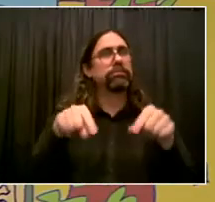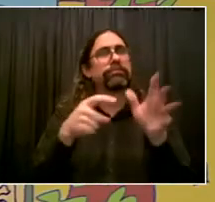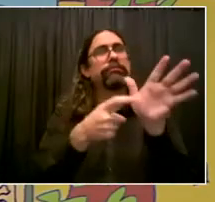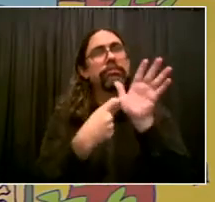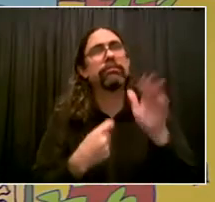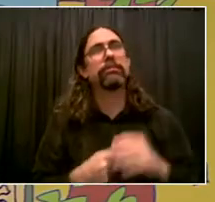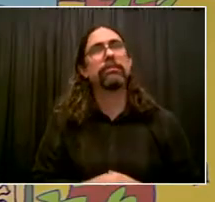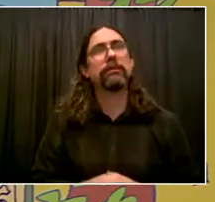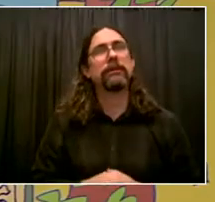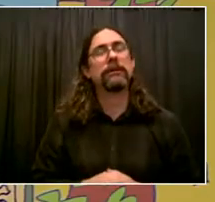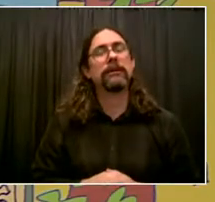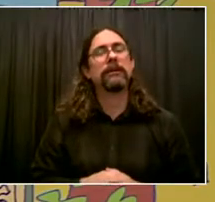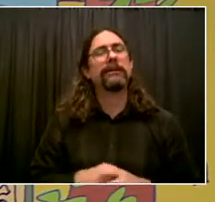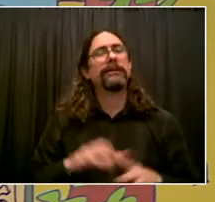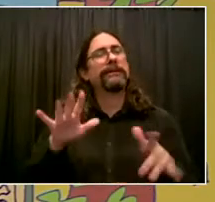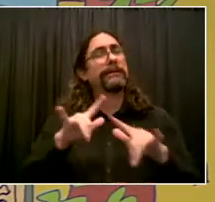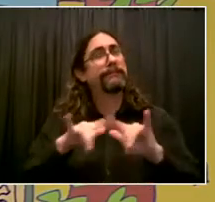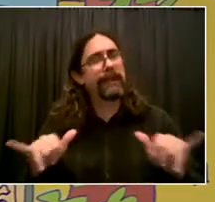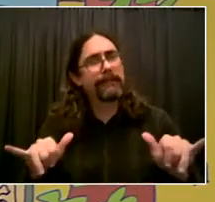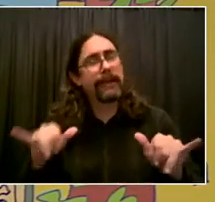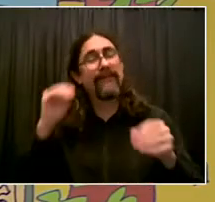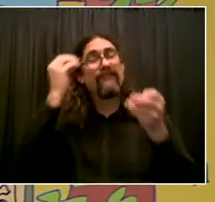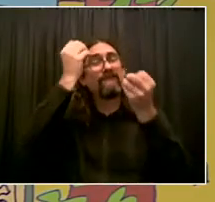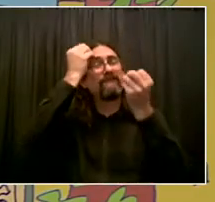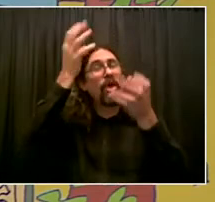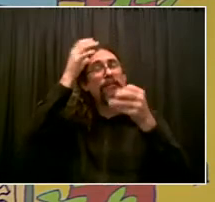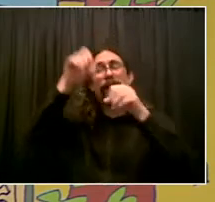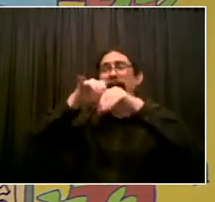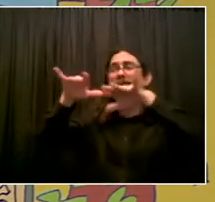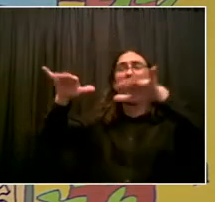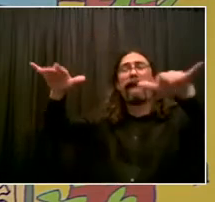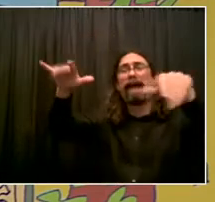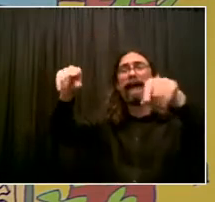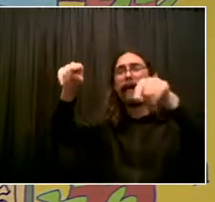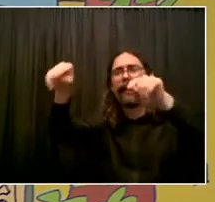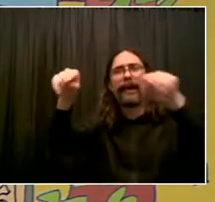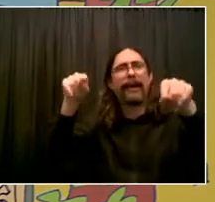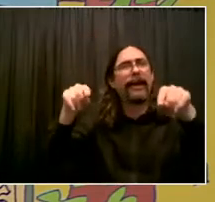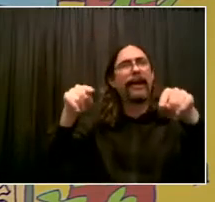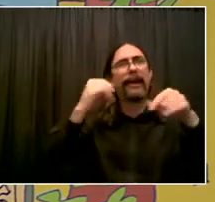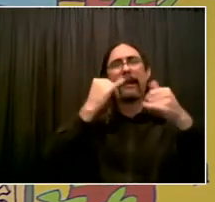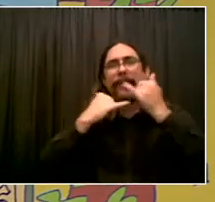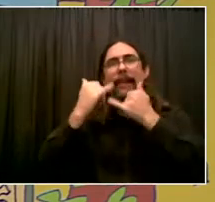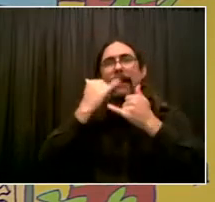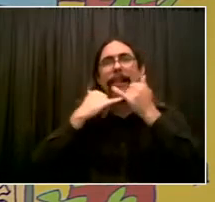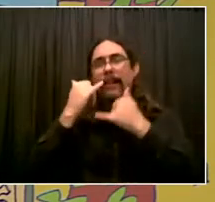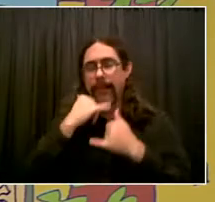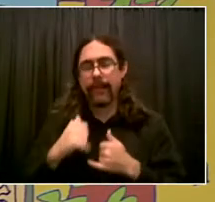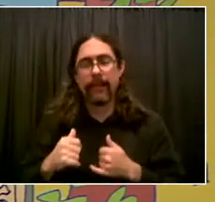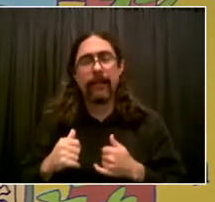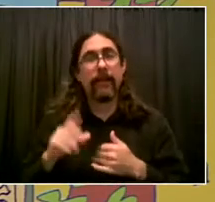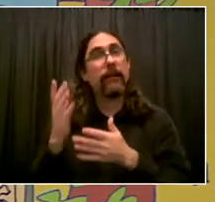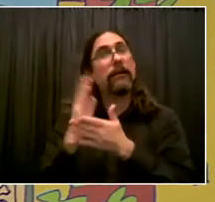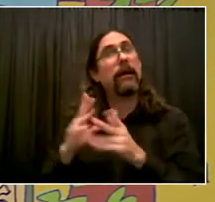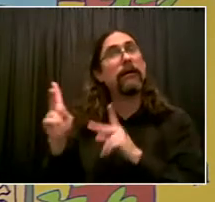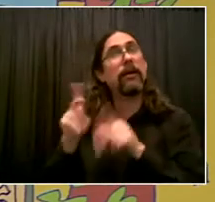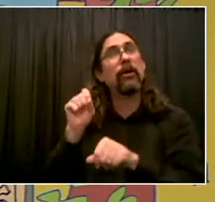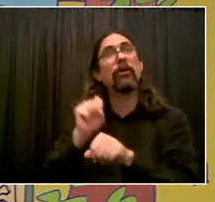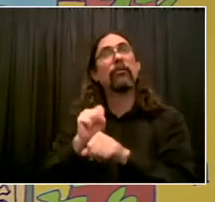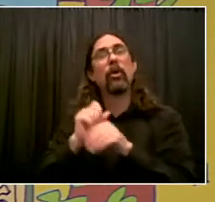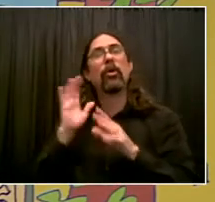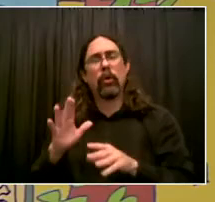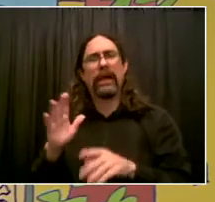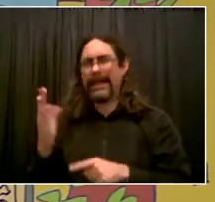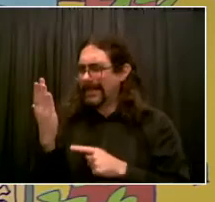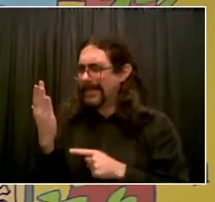with education employees. You have till Friday at 5 o'clock. If you choose not to get vaccinated, you go